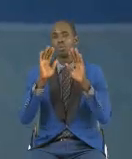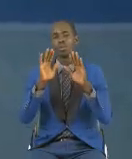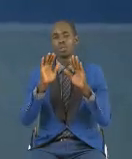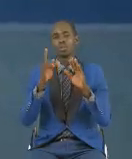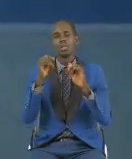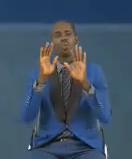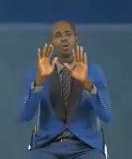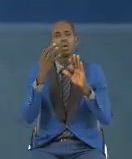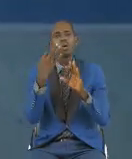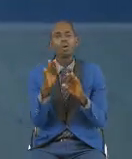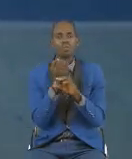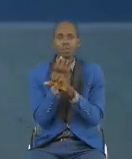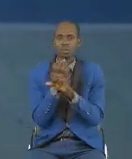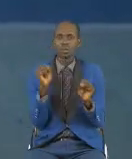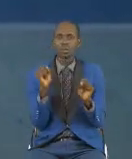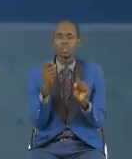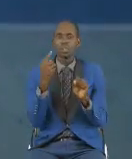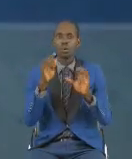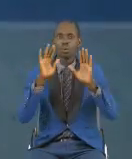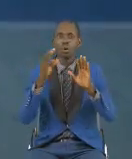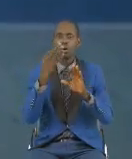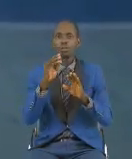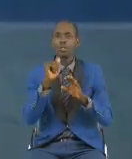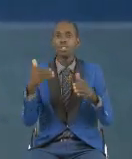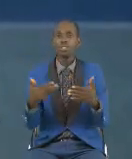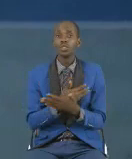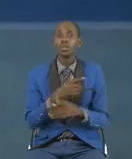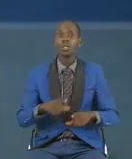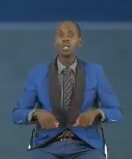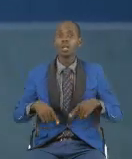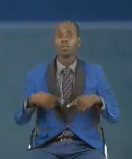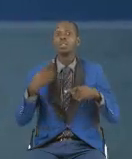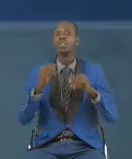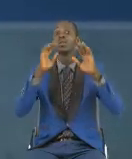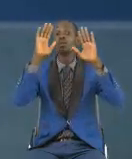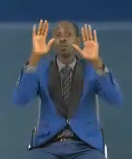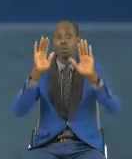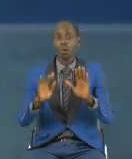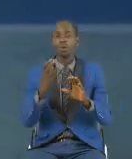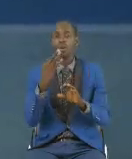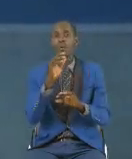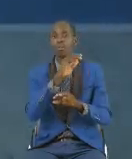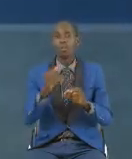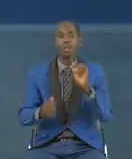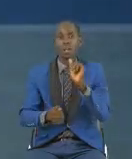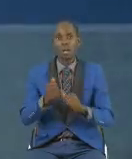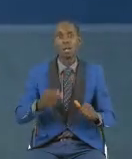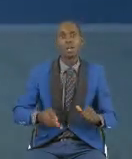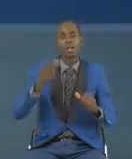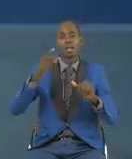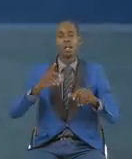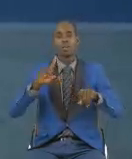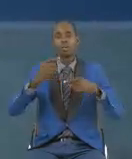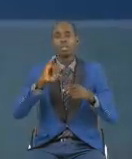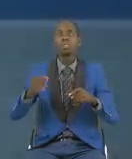The wonder of a new life. The wonder of a higher life, going higher and higher. The